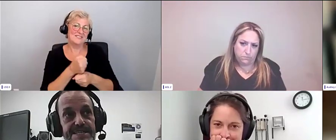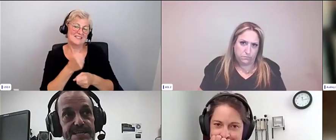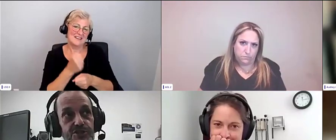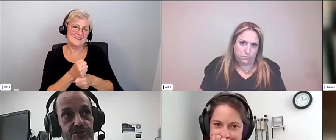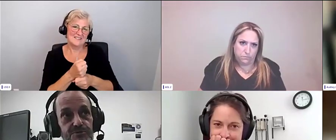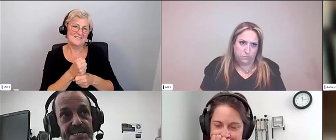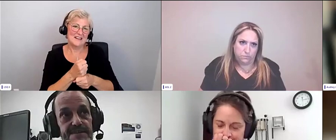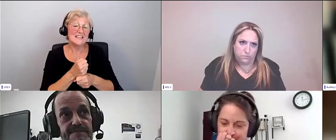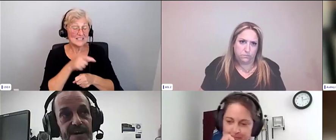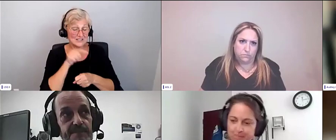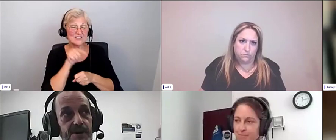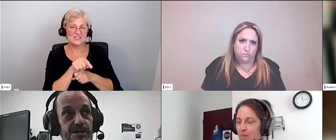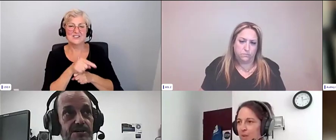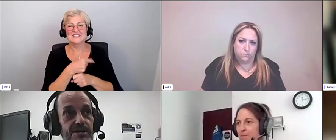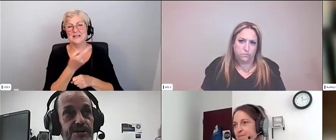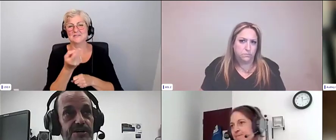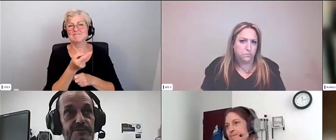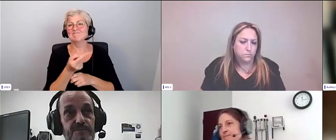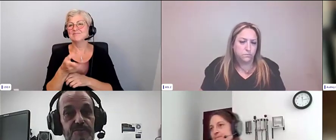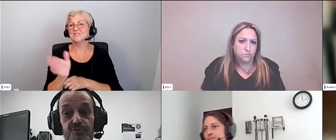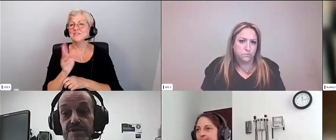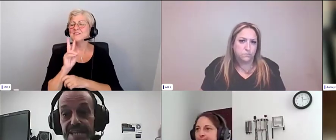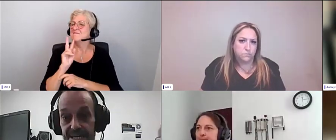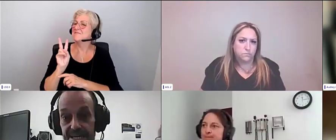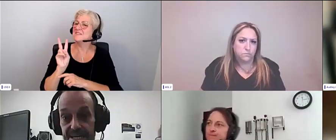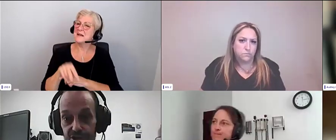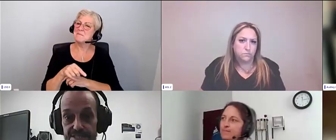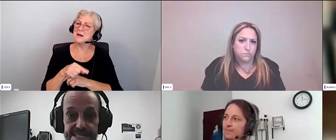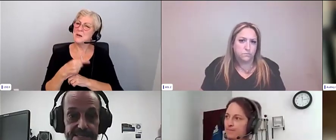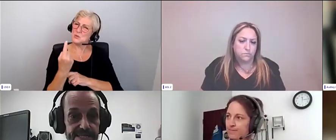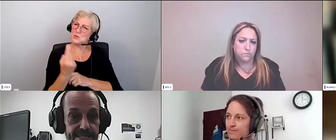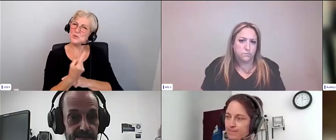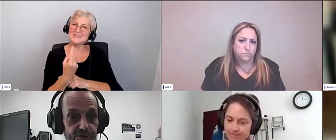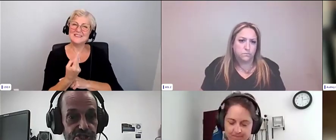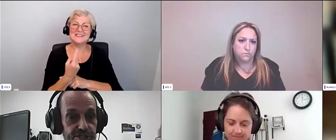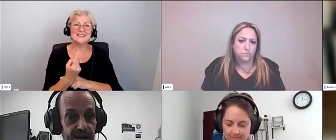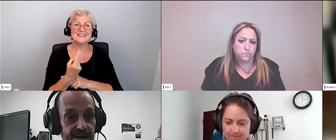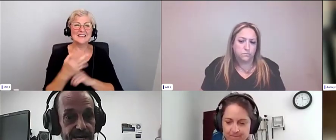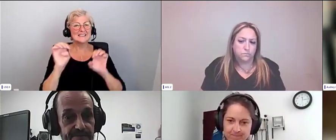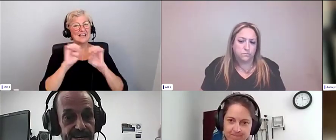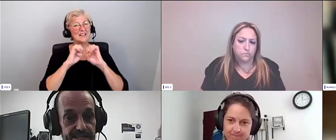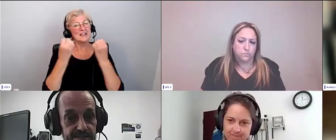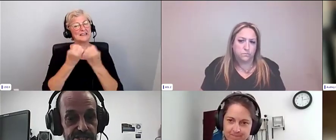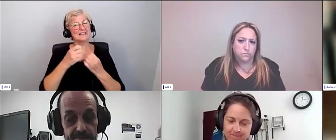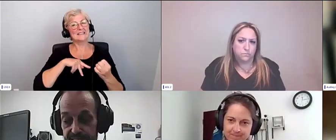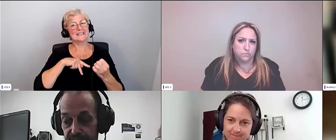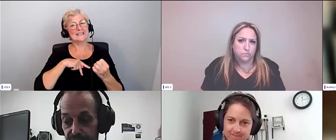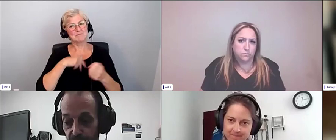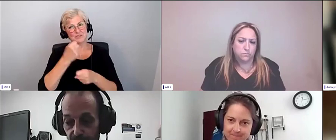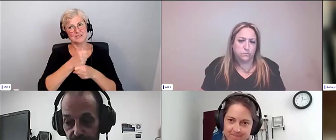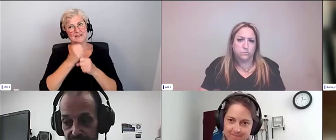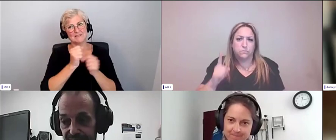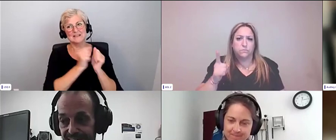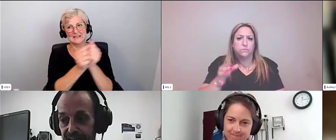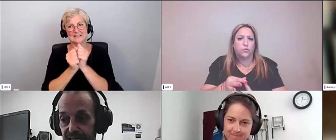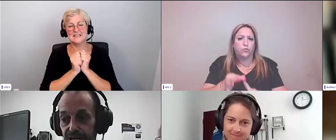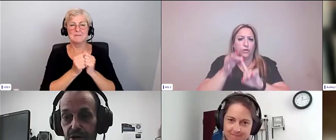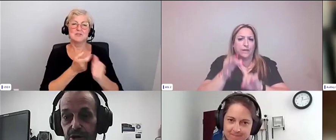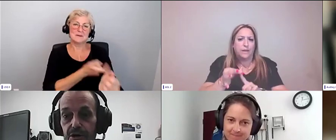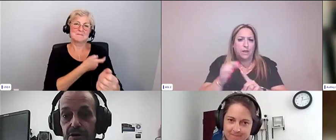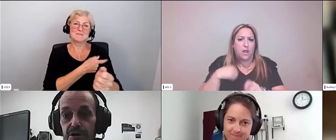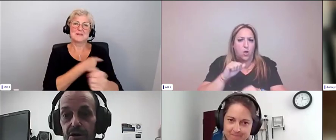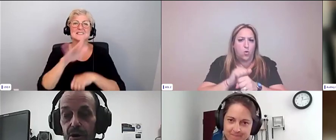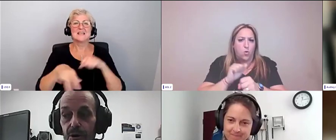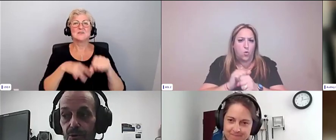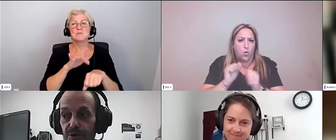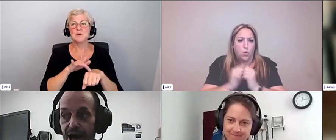our work. It is something that is really unique in this team in which